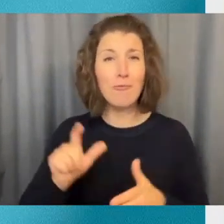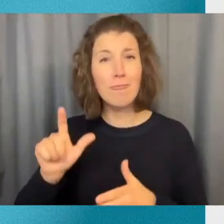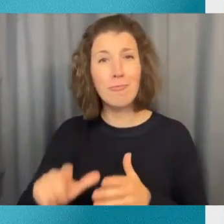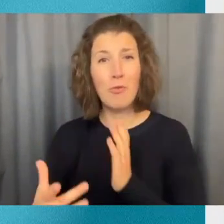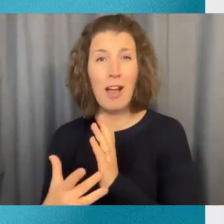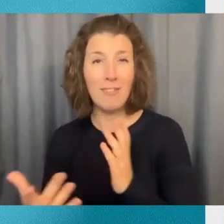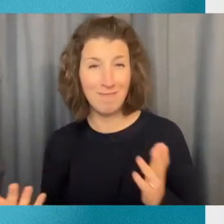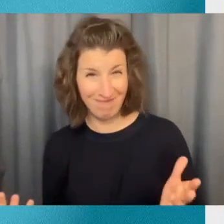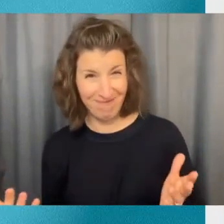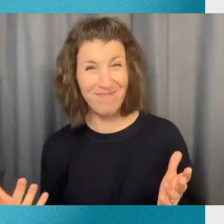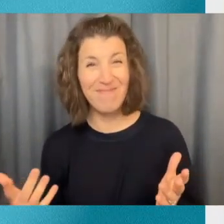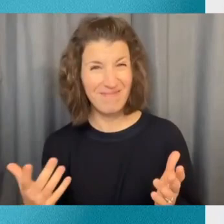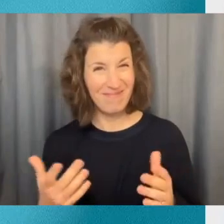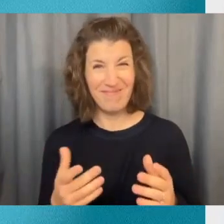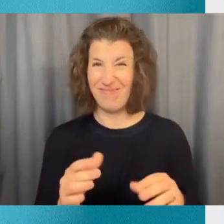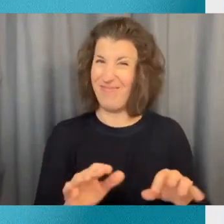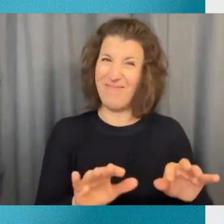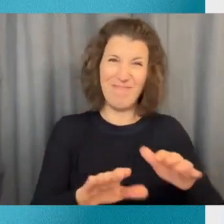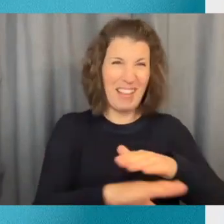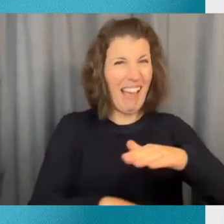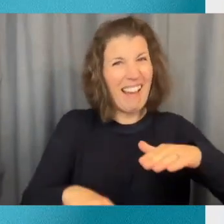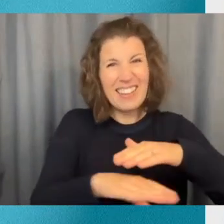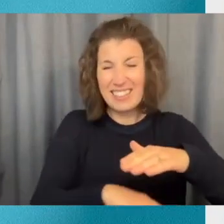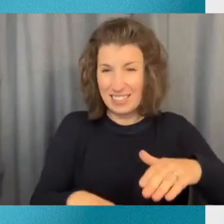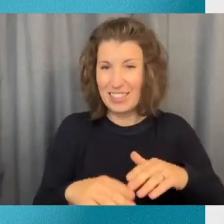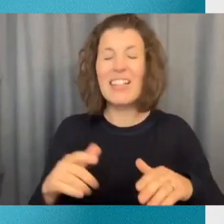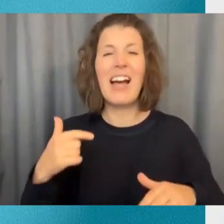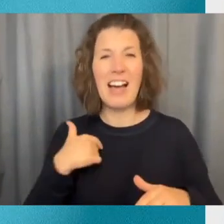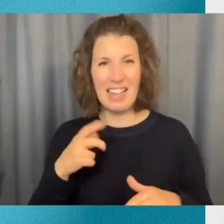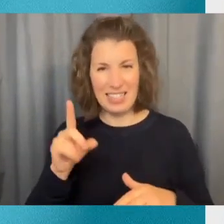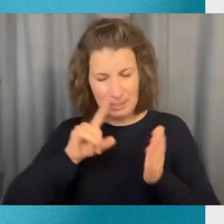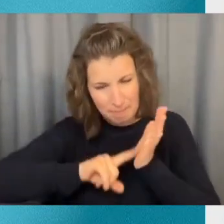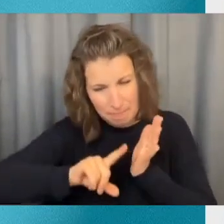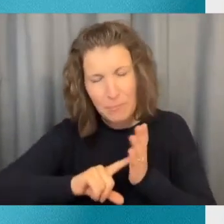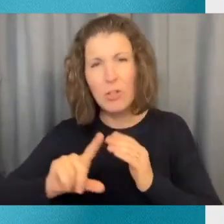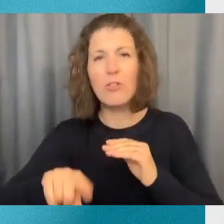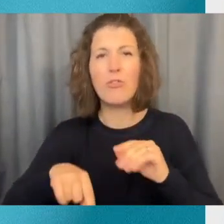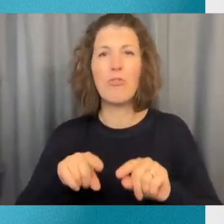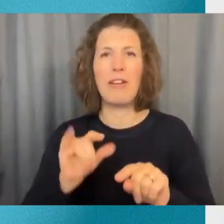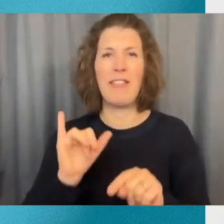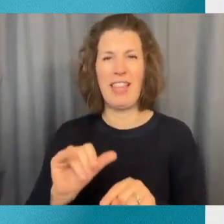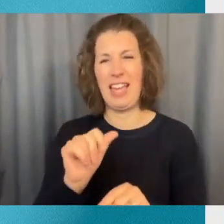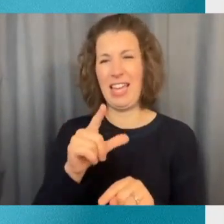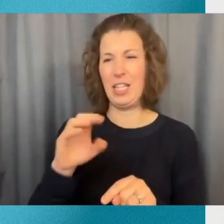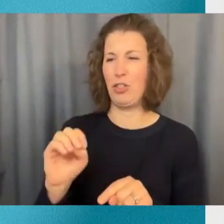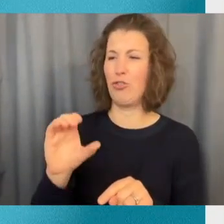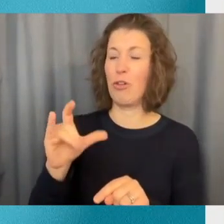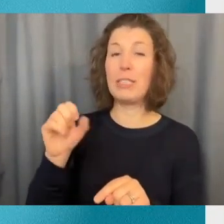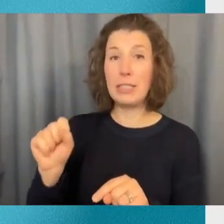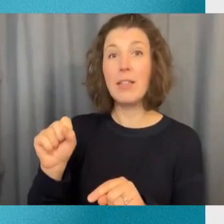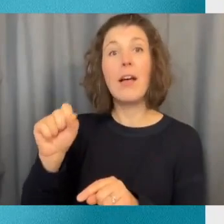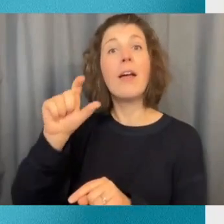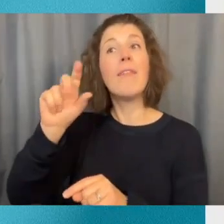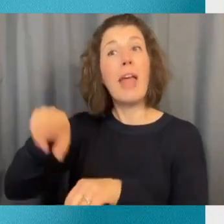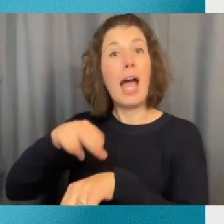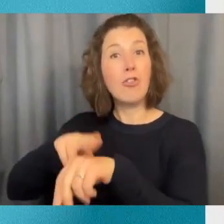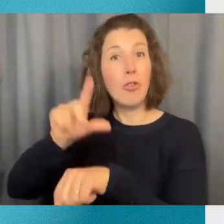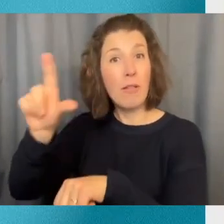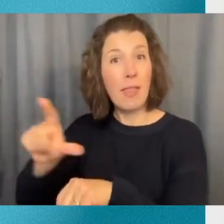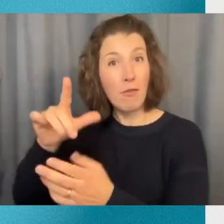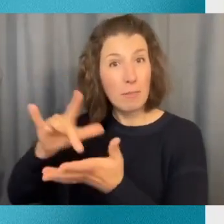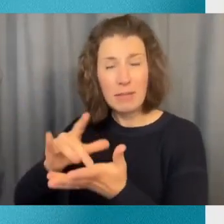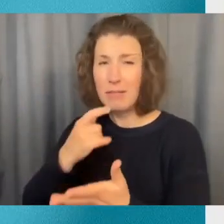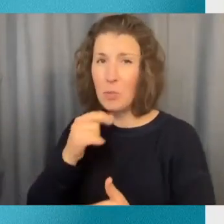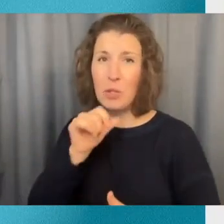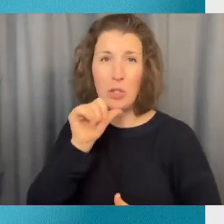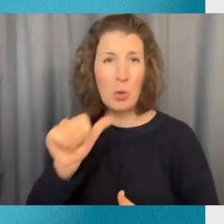did a lot of research around the AIDS crisis and comics that were used during the AIDS crisis. And what I was told by the National Library of Medicine is we don't even archive all of this